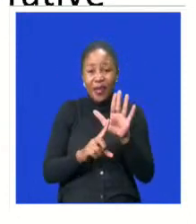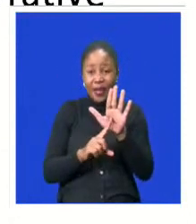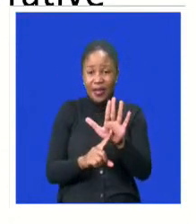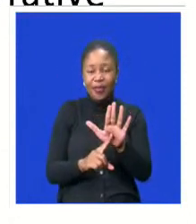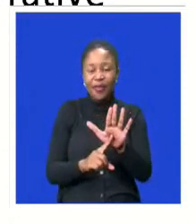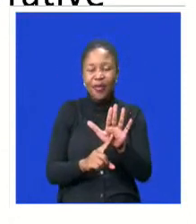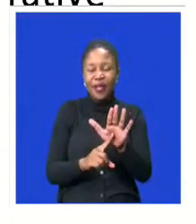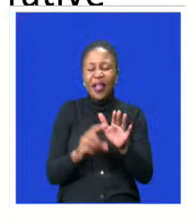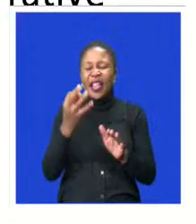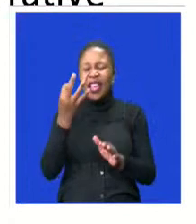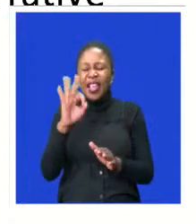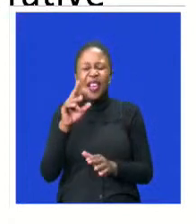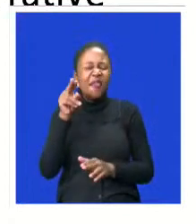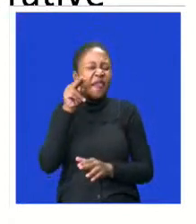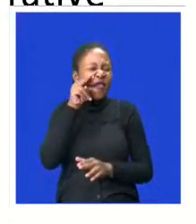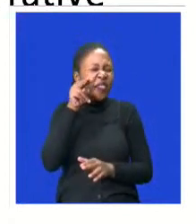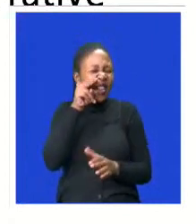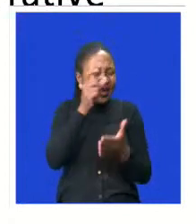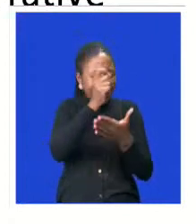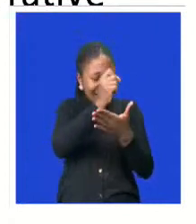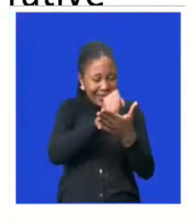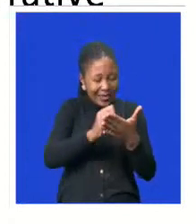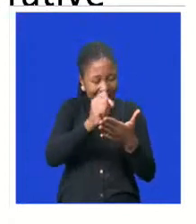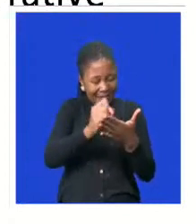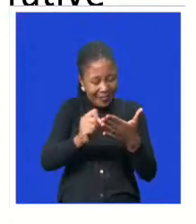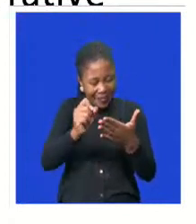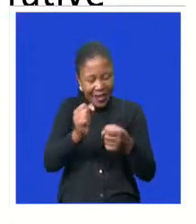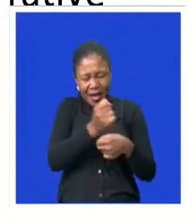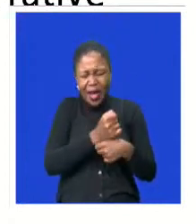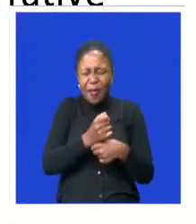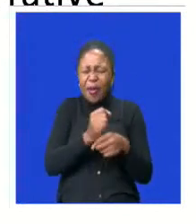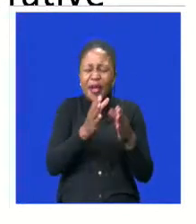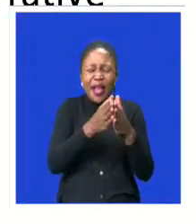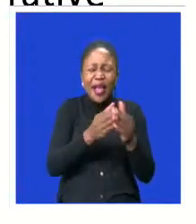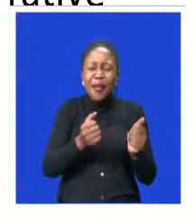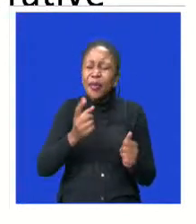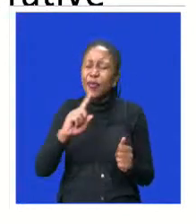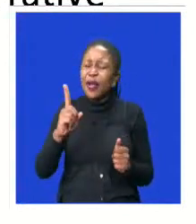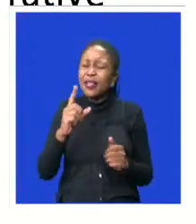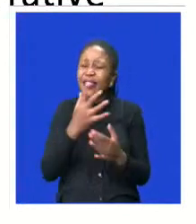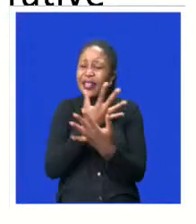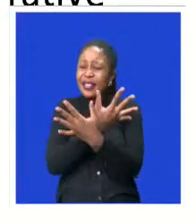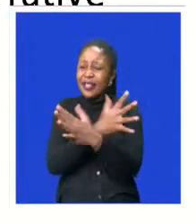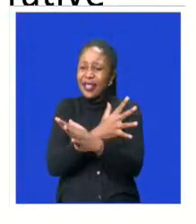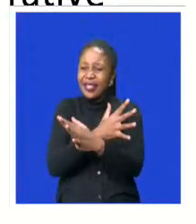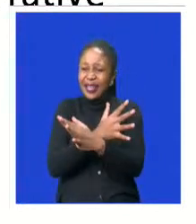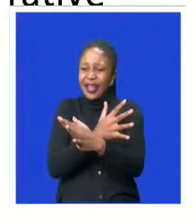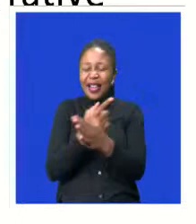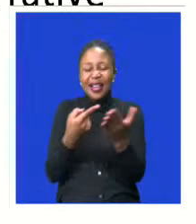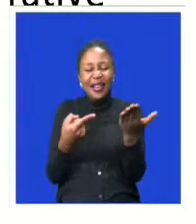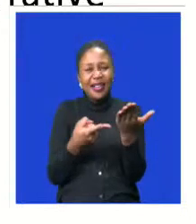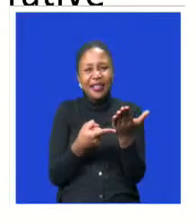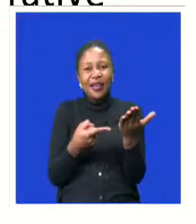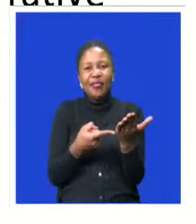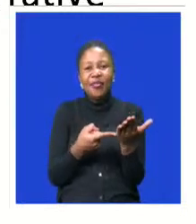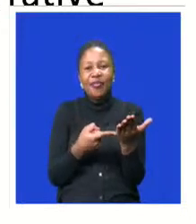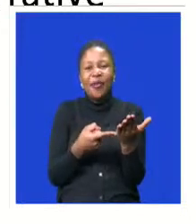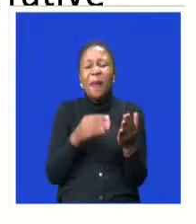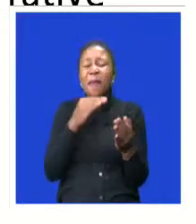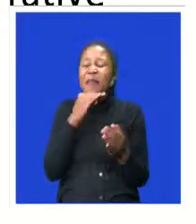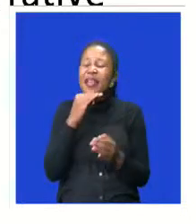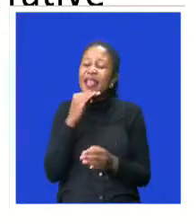write about what happens at the marketplace on a Saturday, not any other day. The idea here is